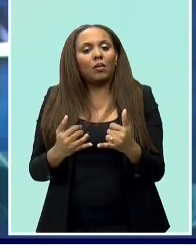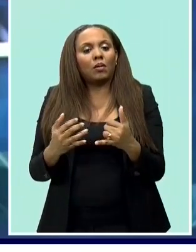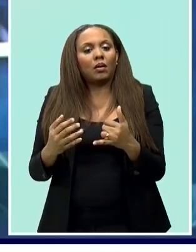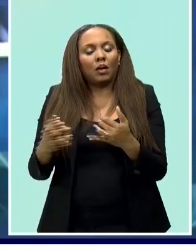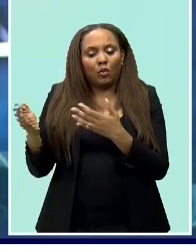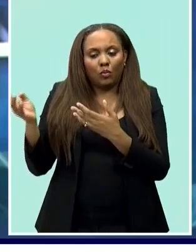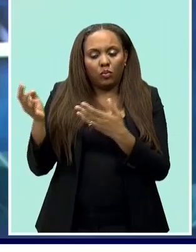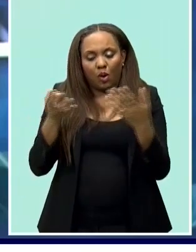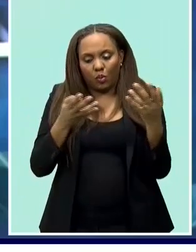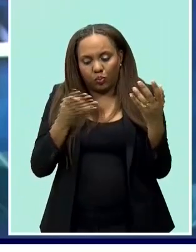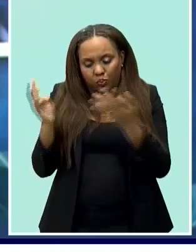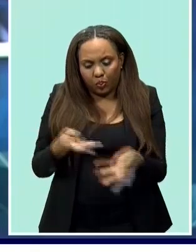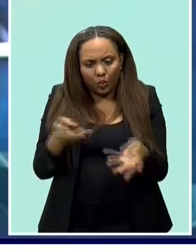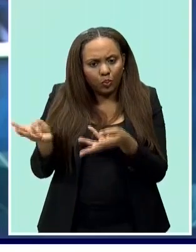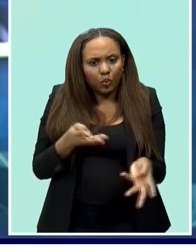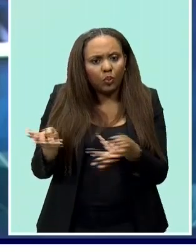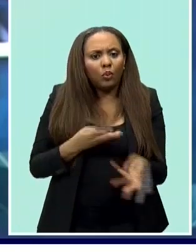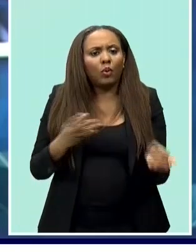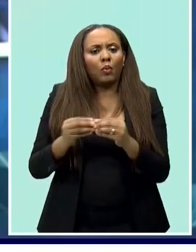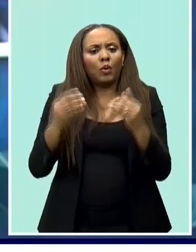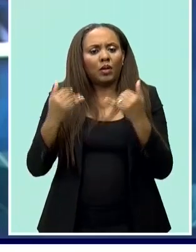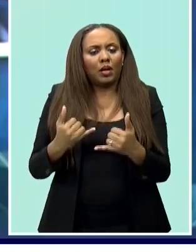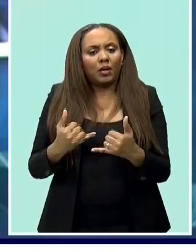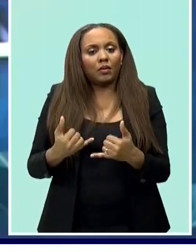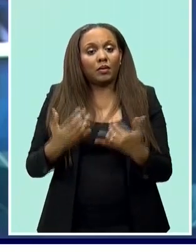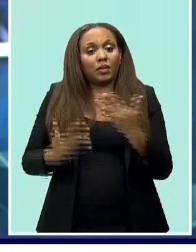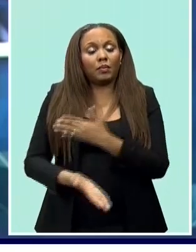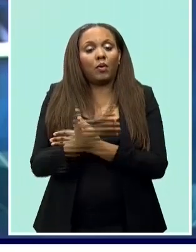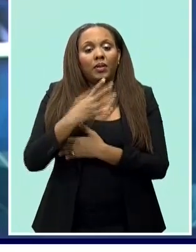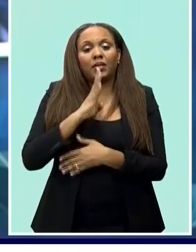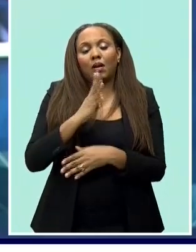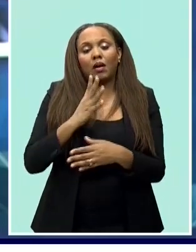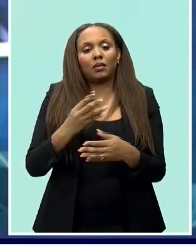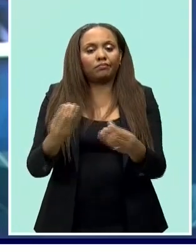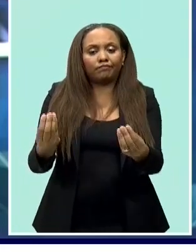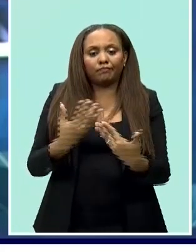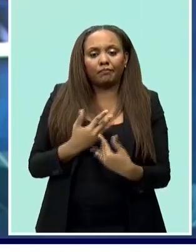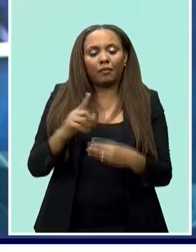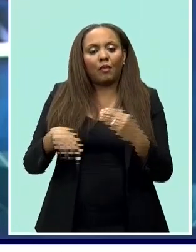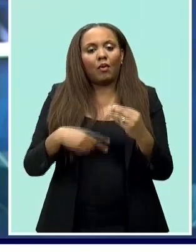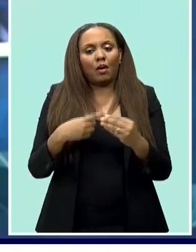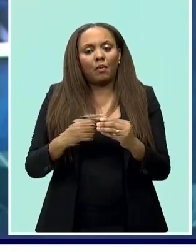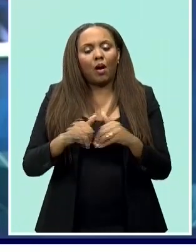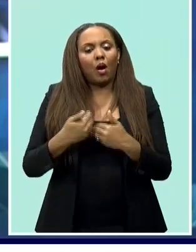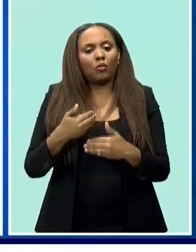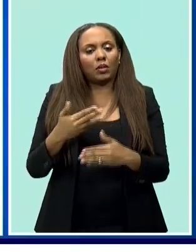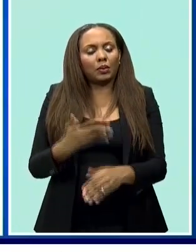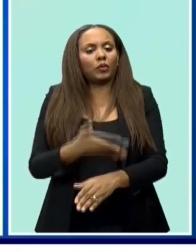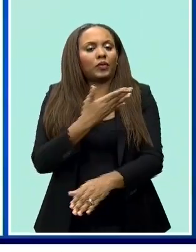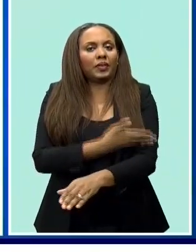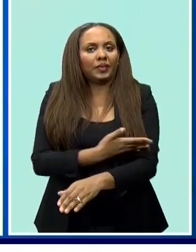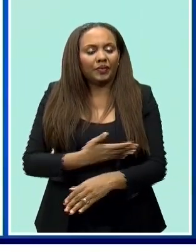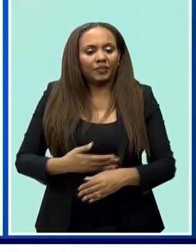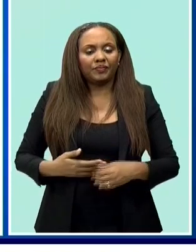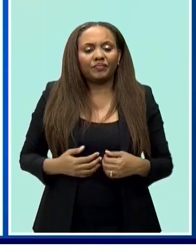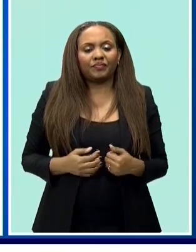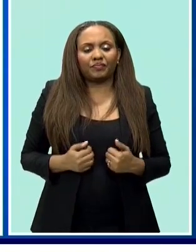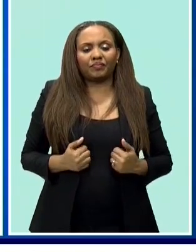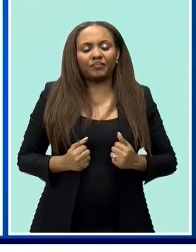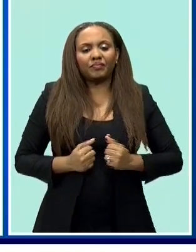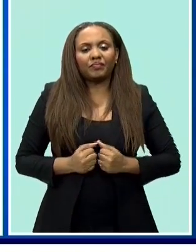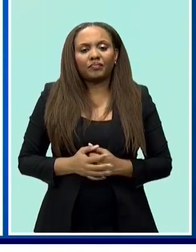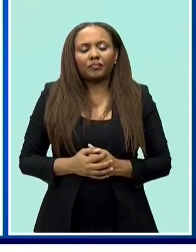fully operational. The BWA official was a guest on CBC TV8's Morning Barbados. We do not expect